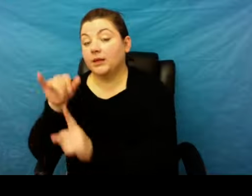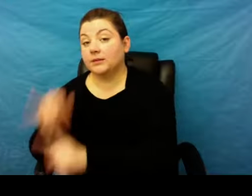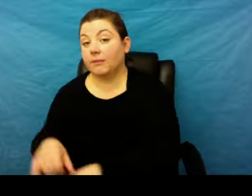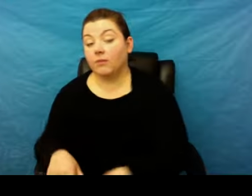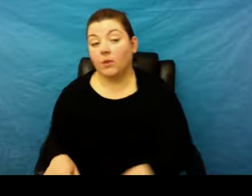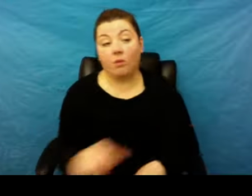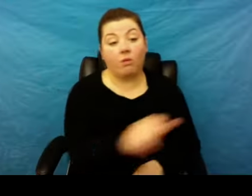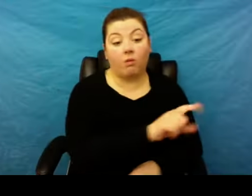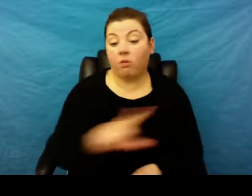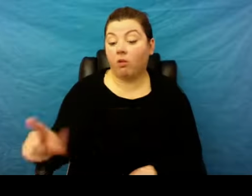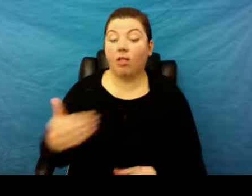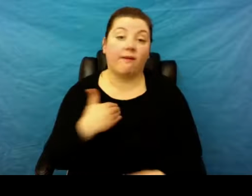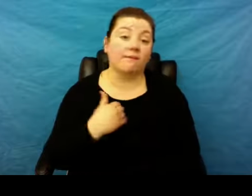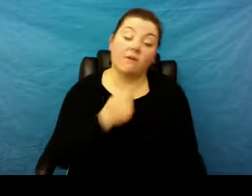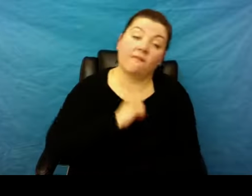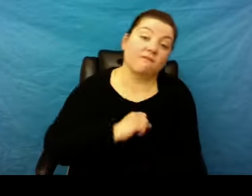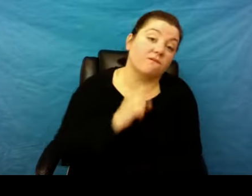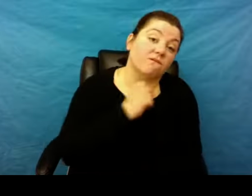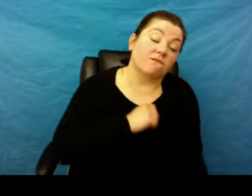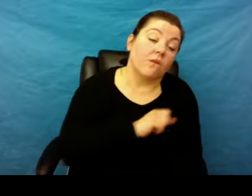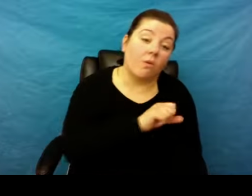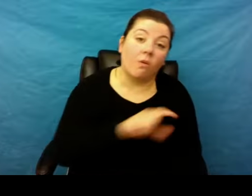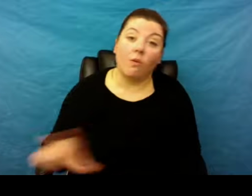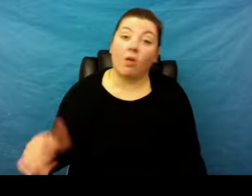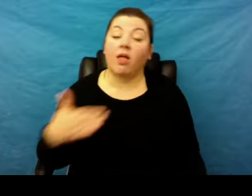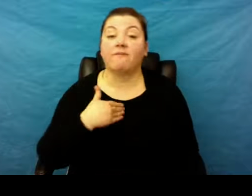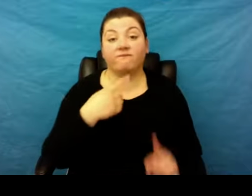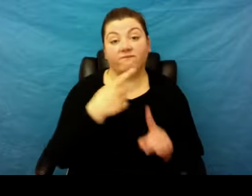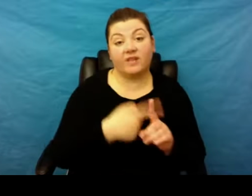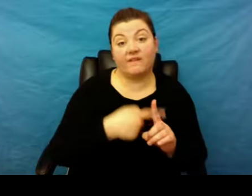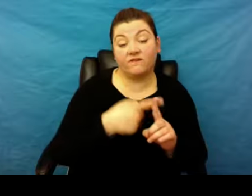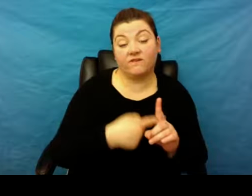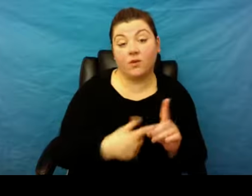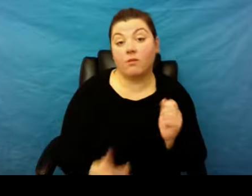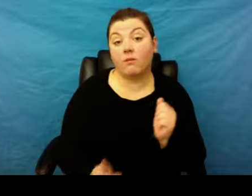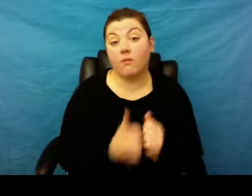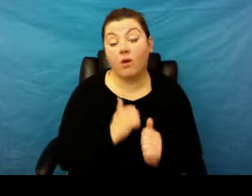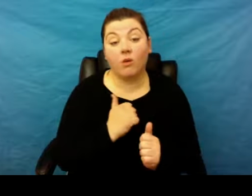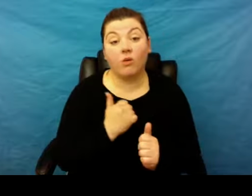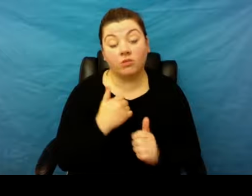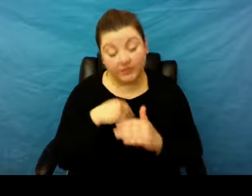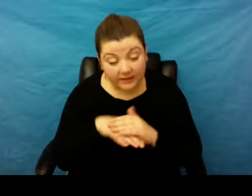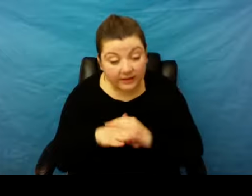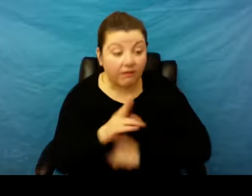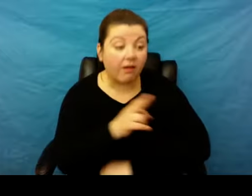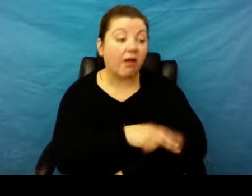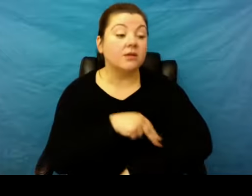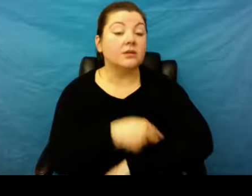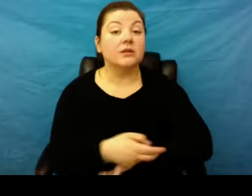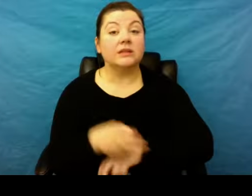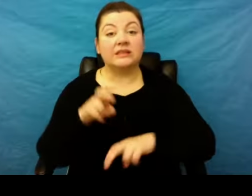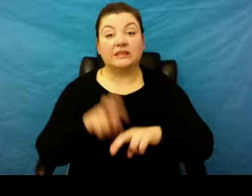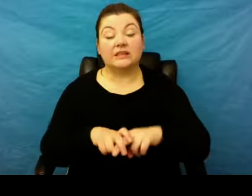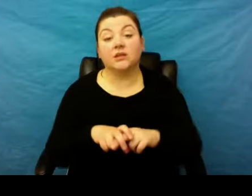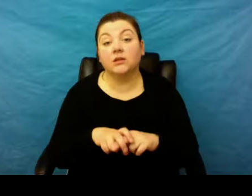everybody has a cough, everybody has a fever. Most people come to the hospital, they sit on the floor